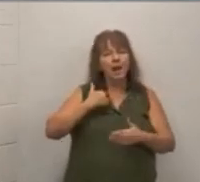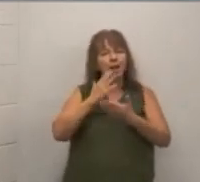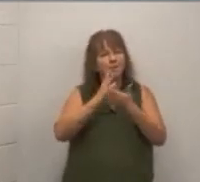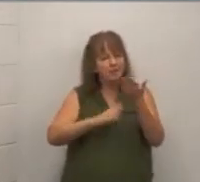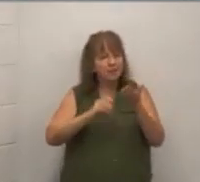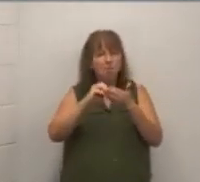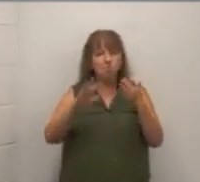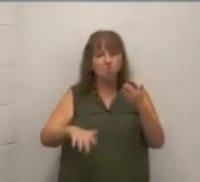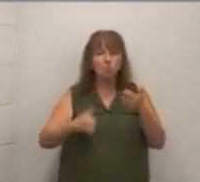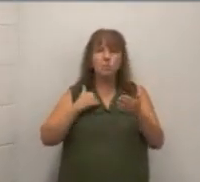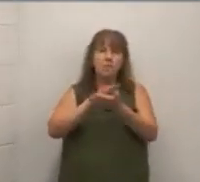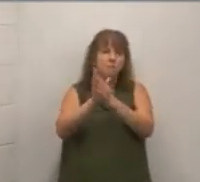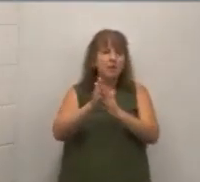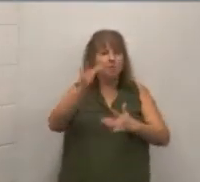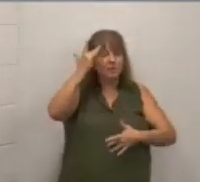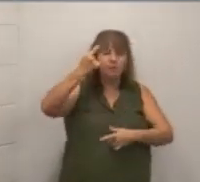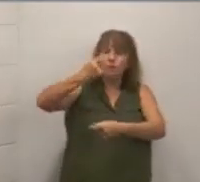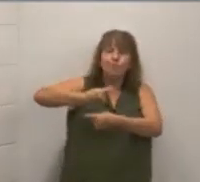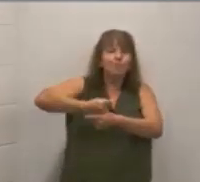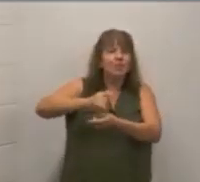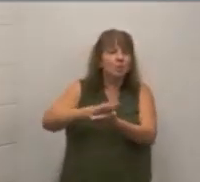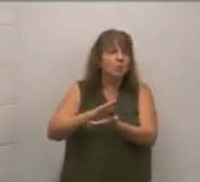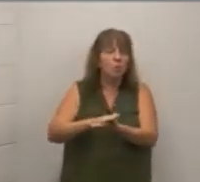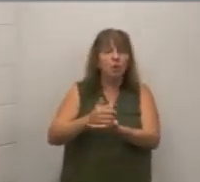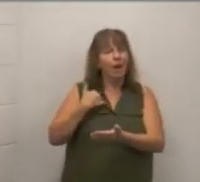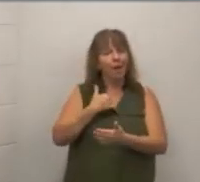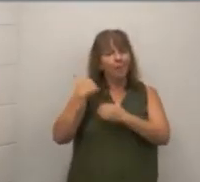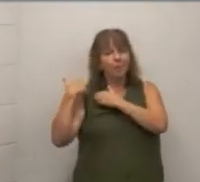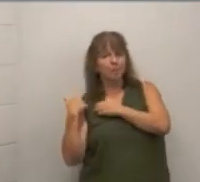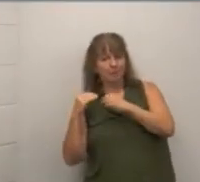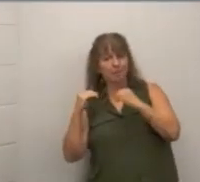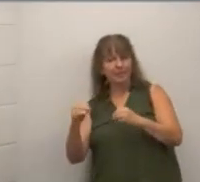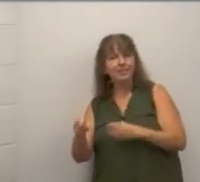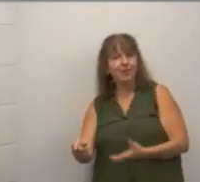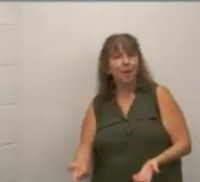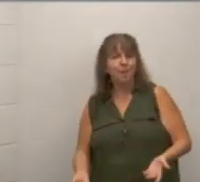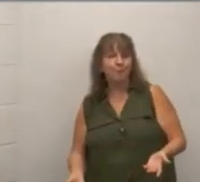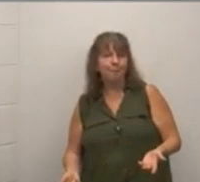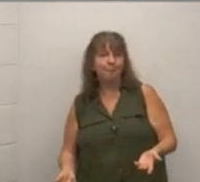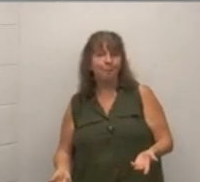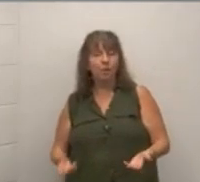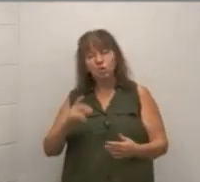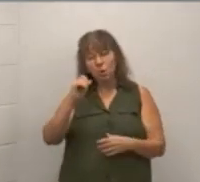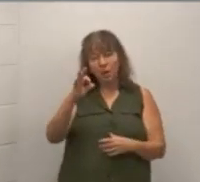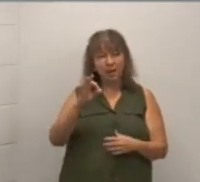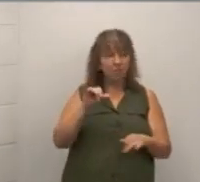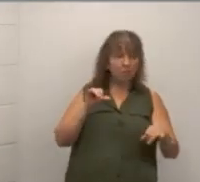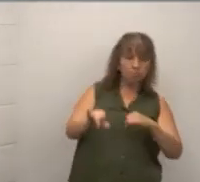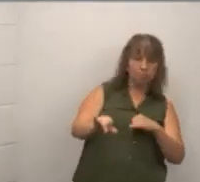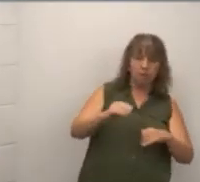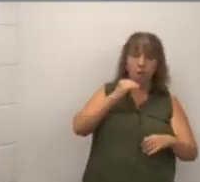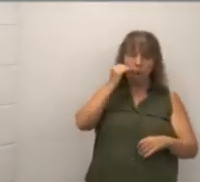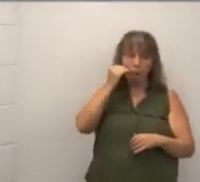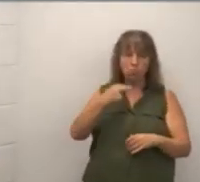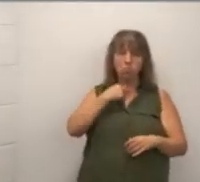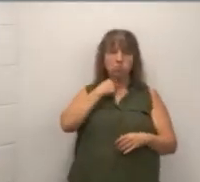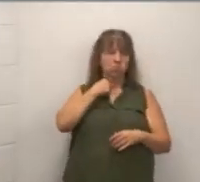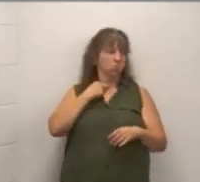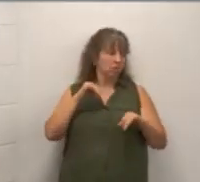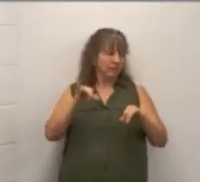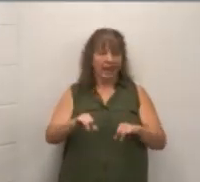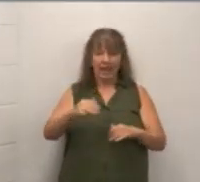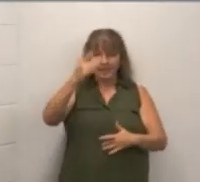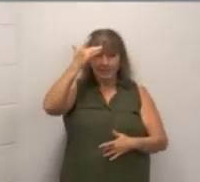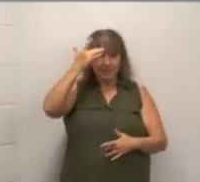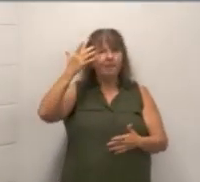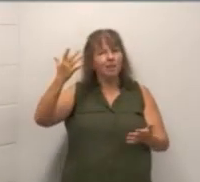medical illnesses, and we're still responsible for their instruction. When that happens, we're typically not moving them, him or her,